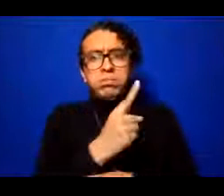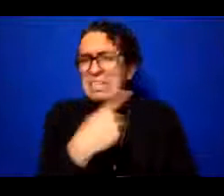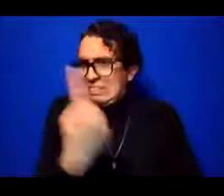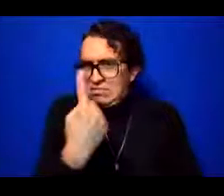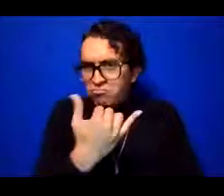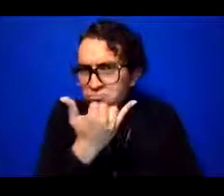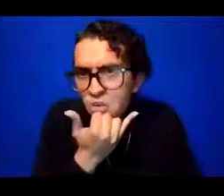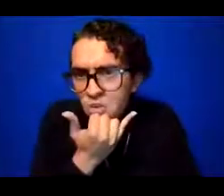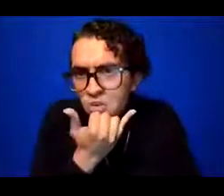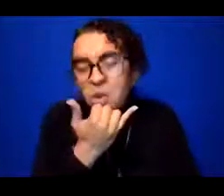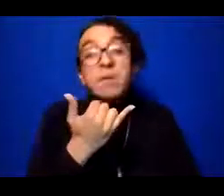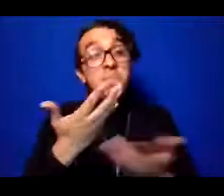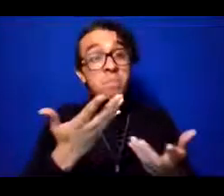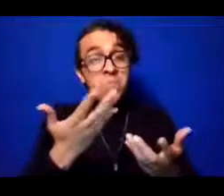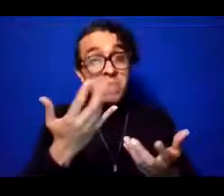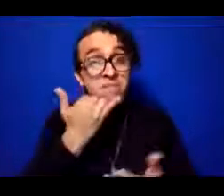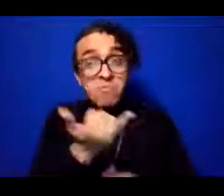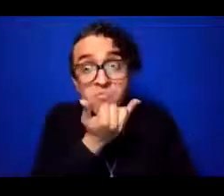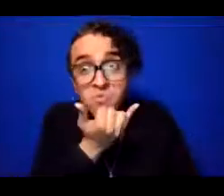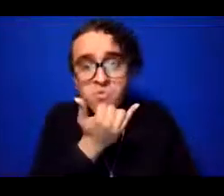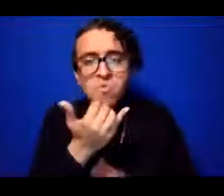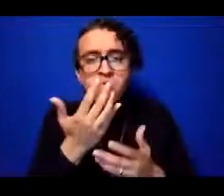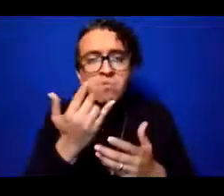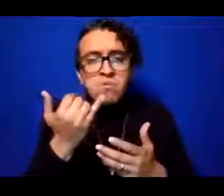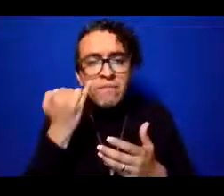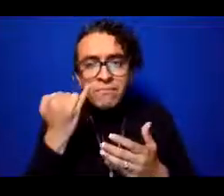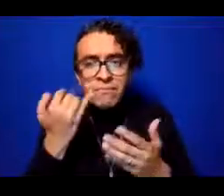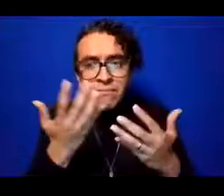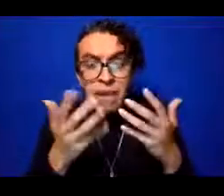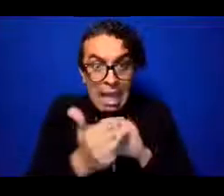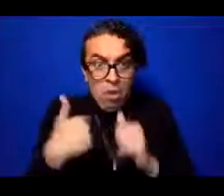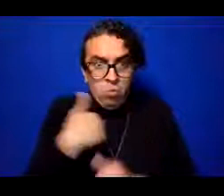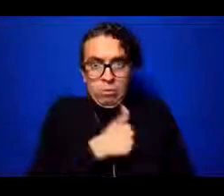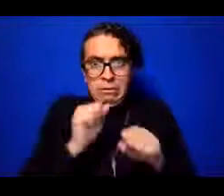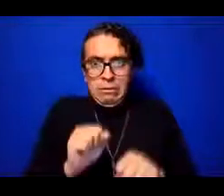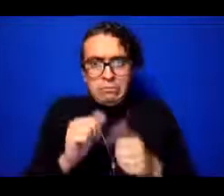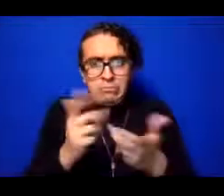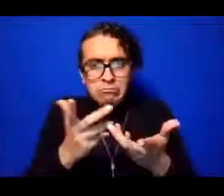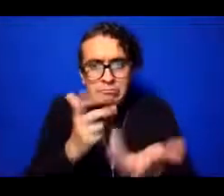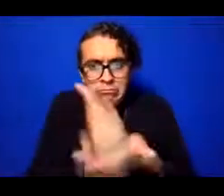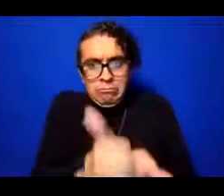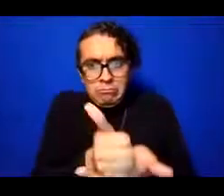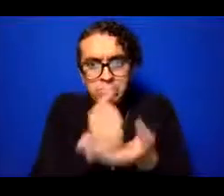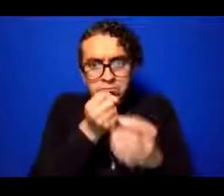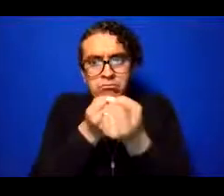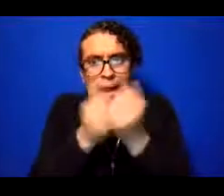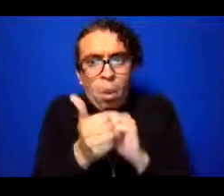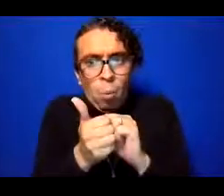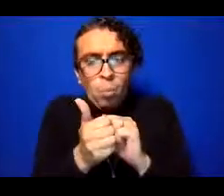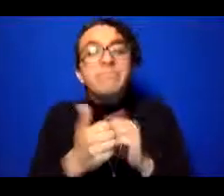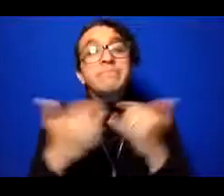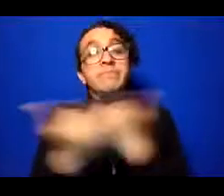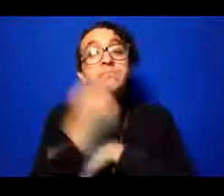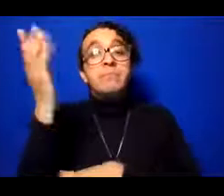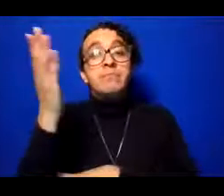there is, where do we start? Who do we look to? How can we get them support? So in this presentation today, I'm really going to